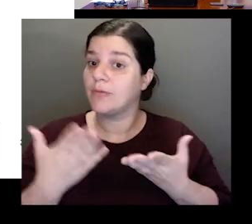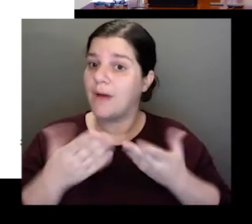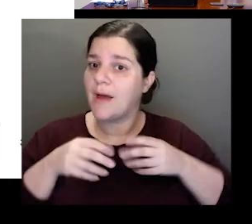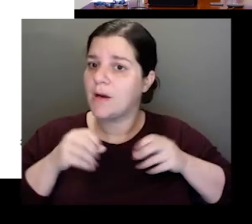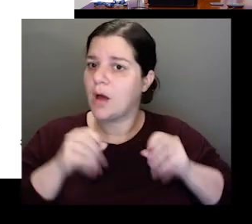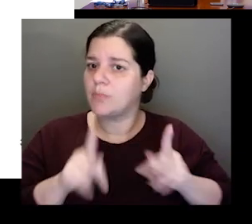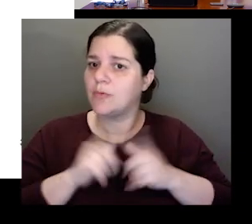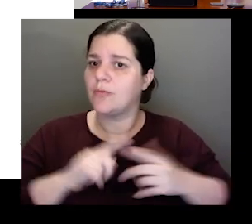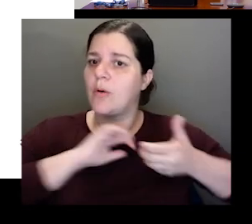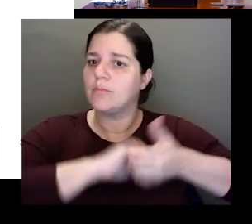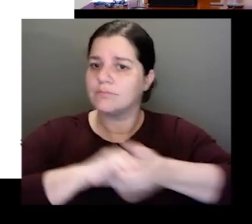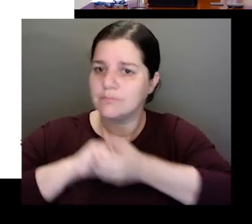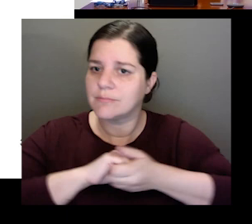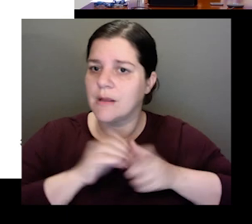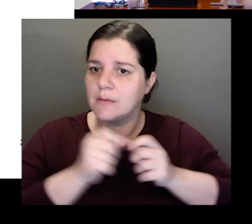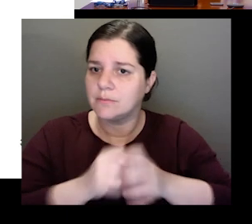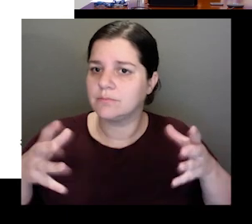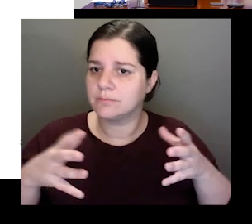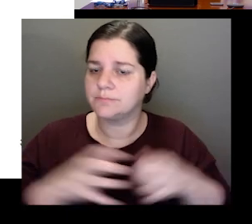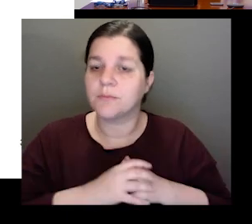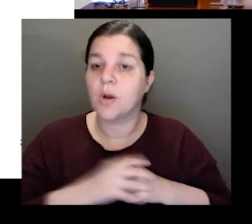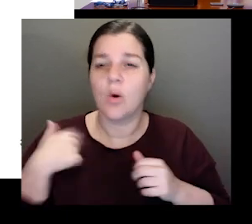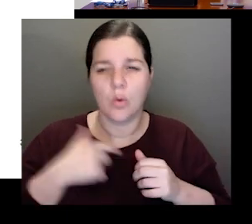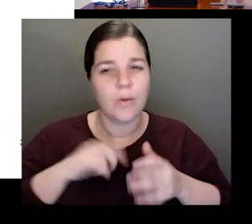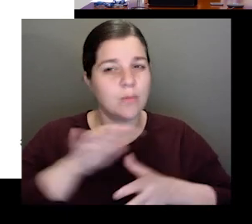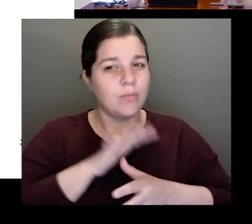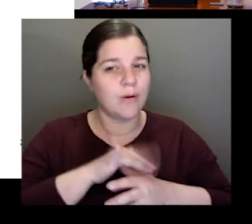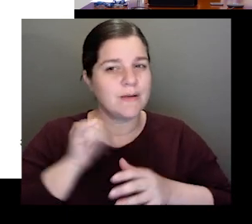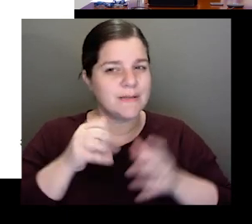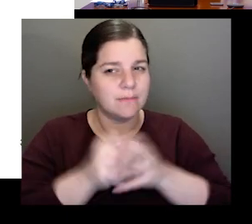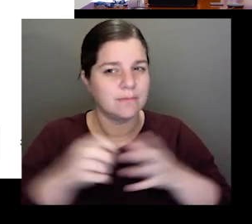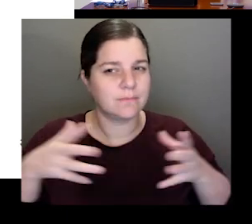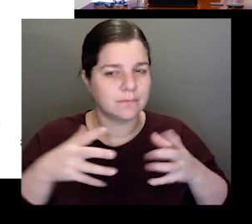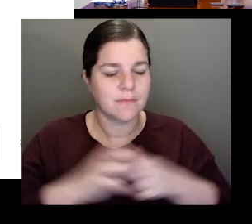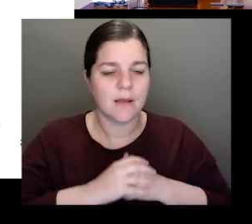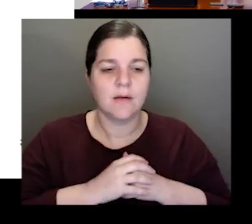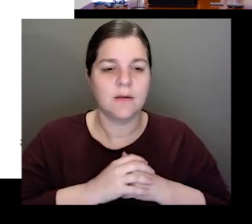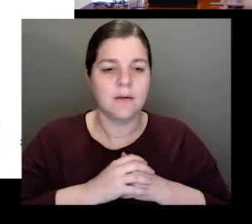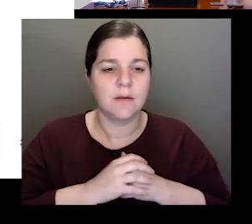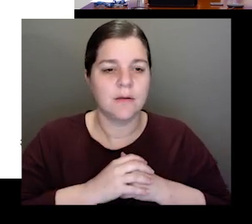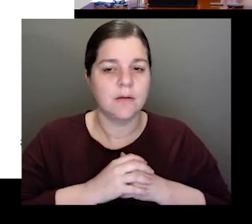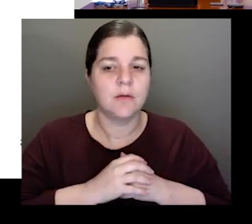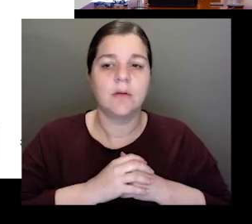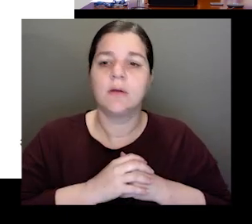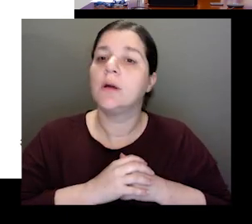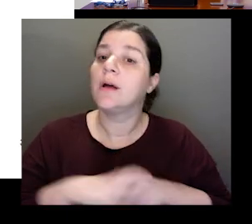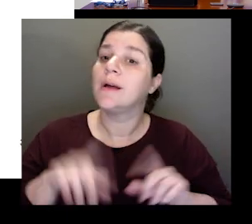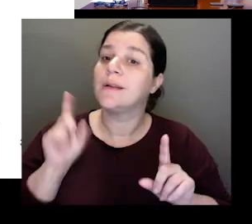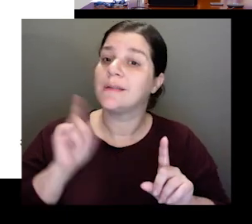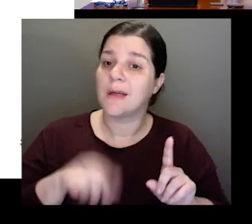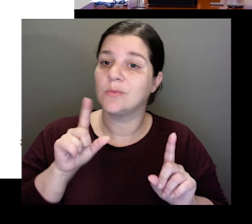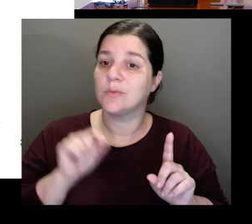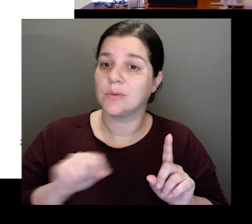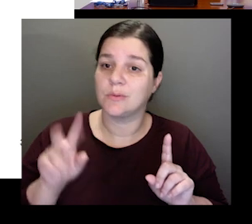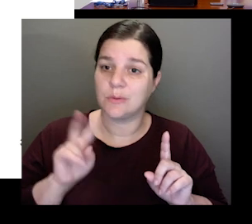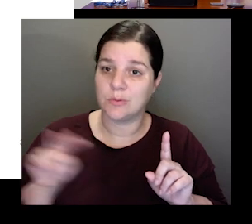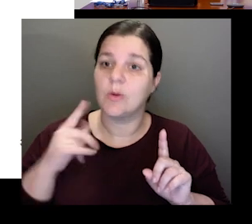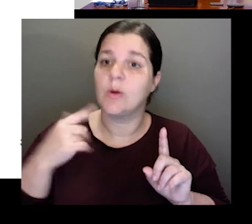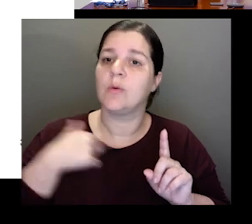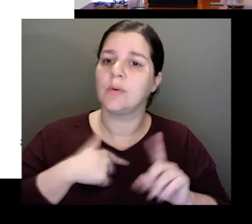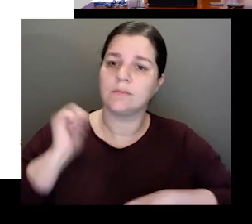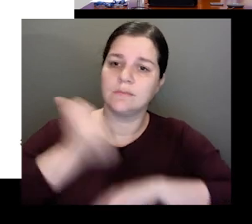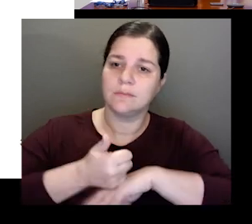building, something we prioritize. From January to July 2022, CISA conducted a 6-month SLTT SAFE